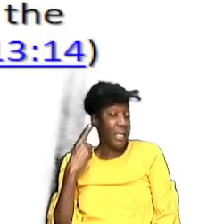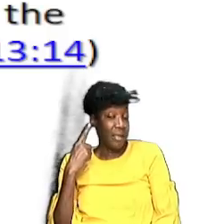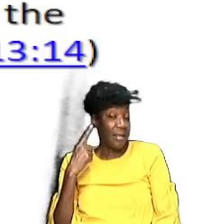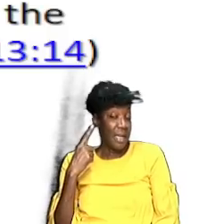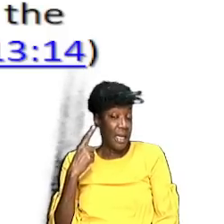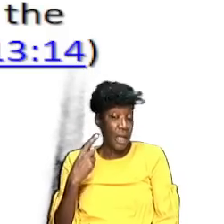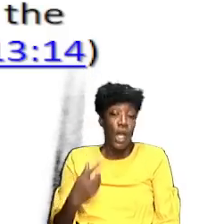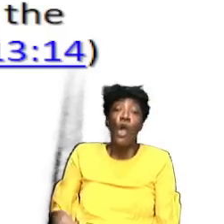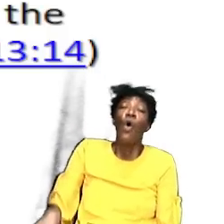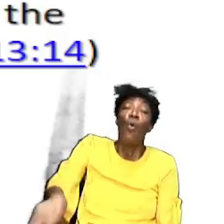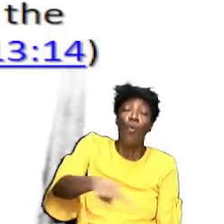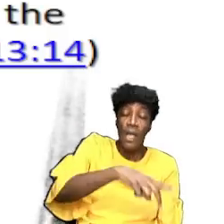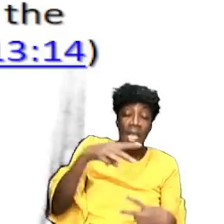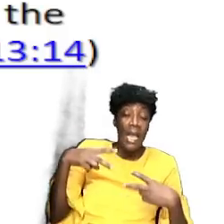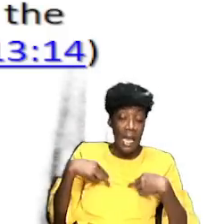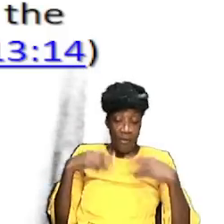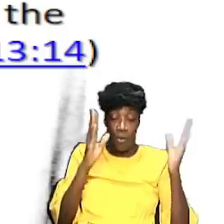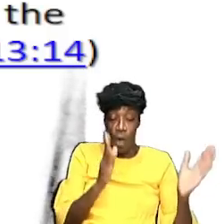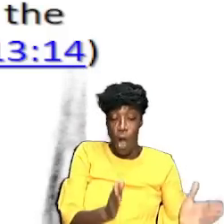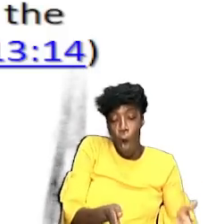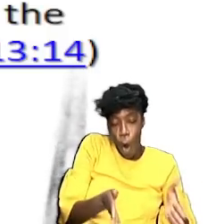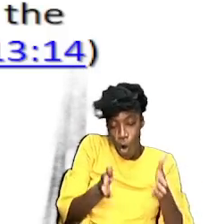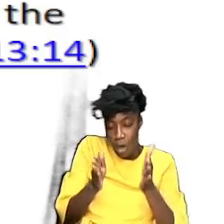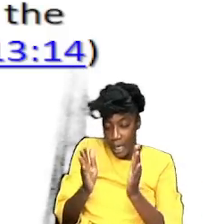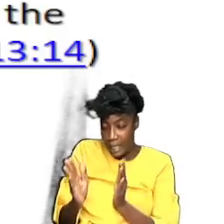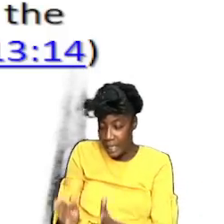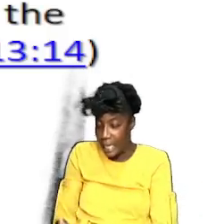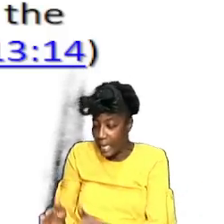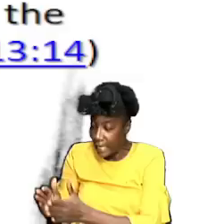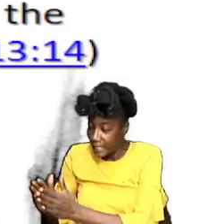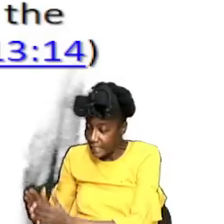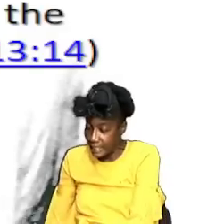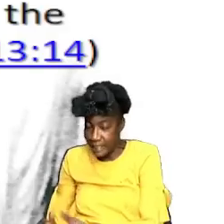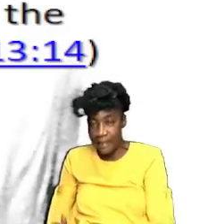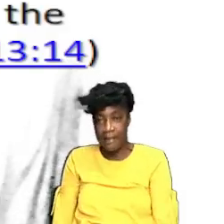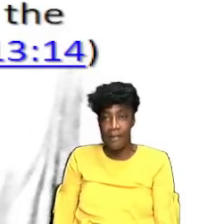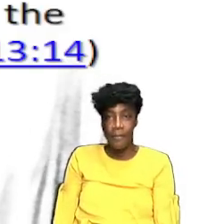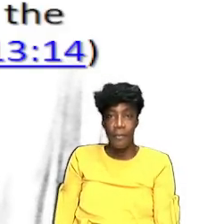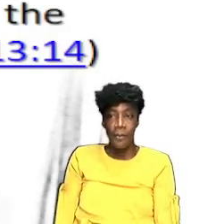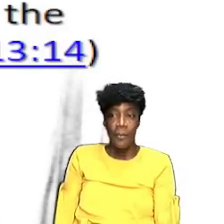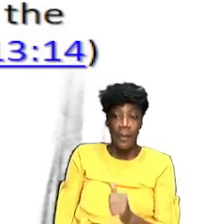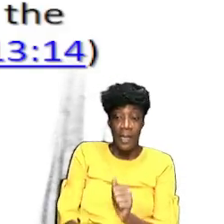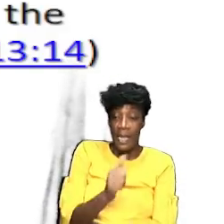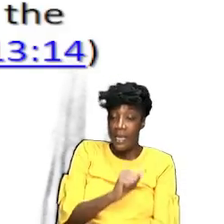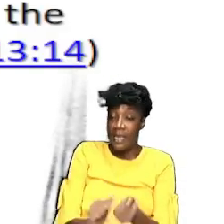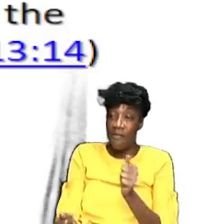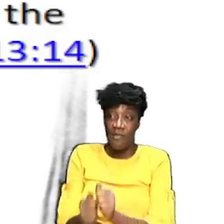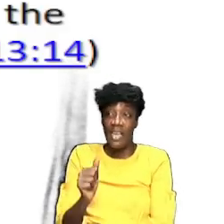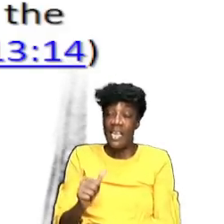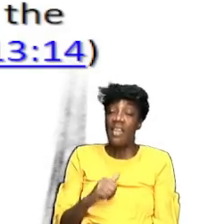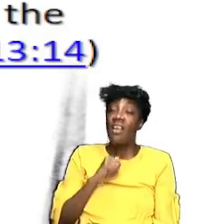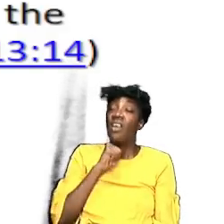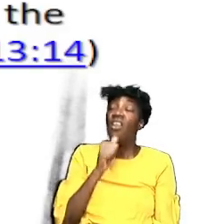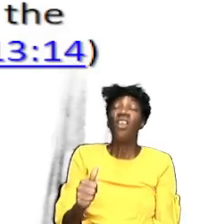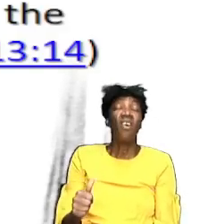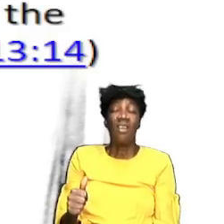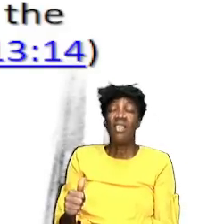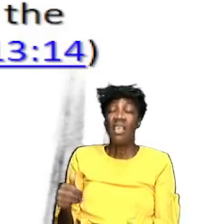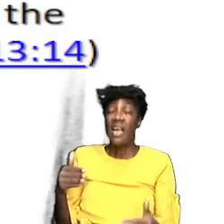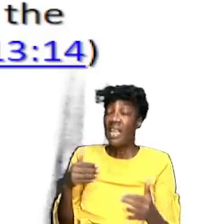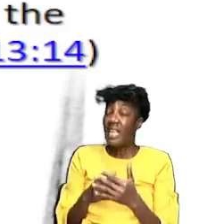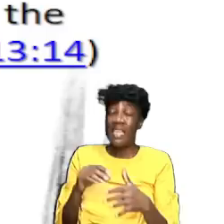we too have to be organized. All right? So the fight is not against flesh and